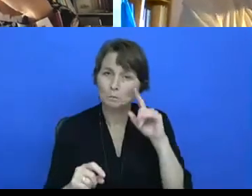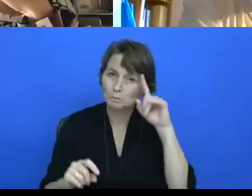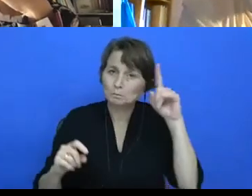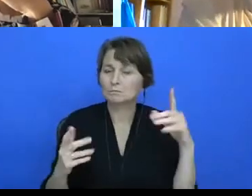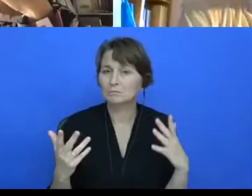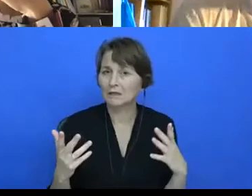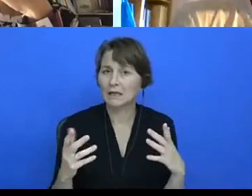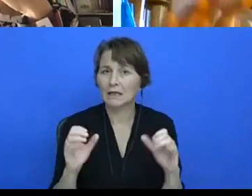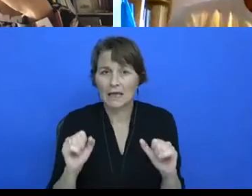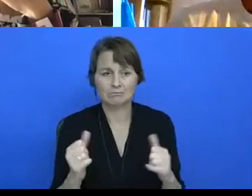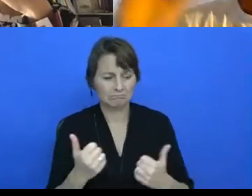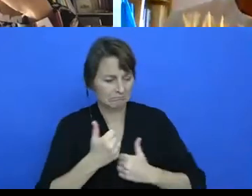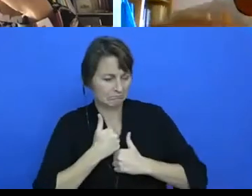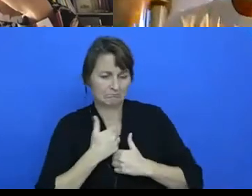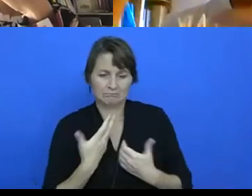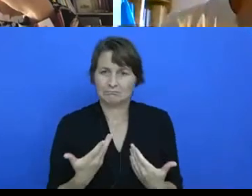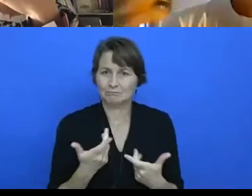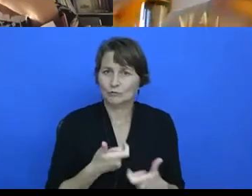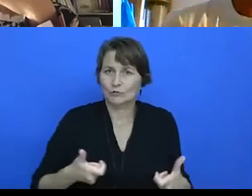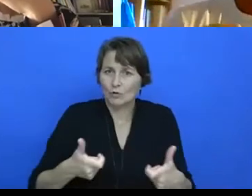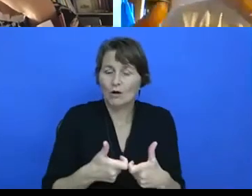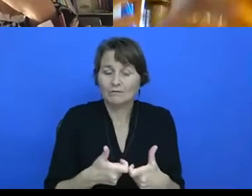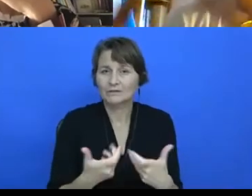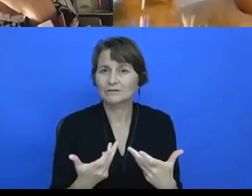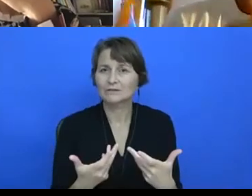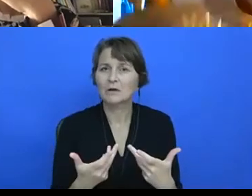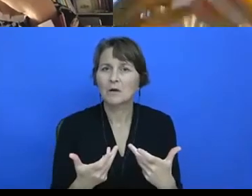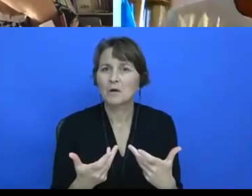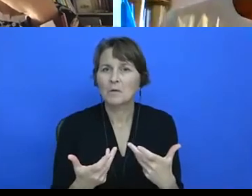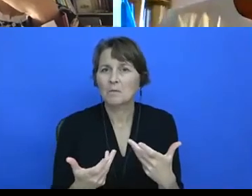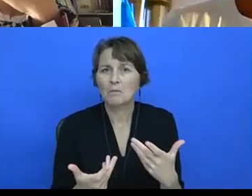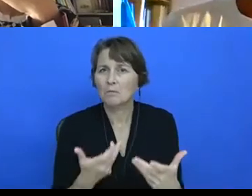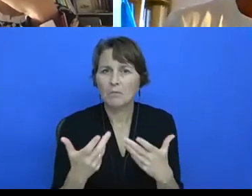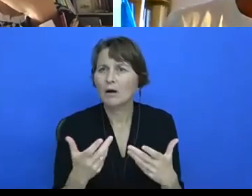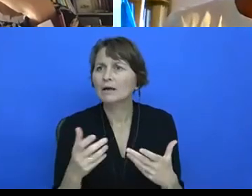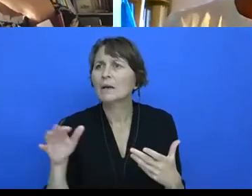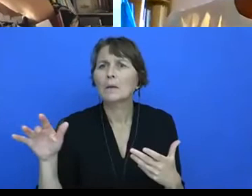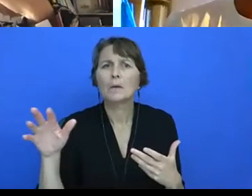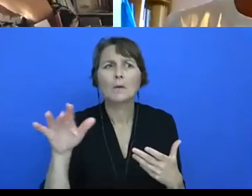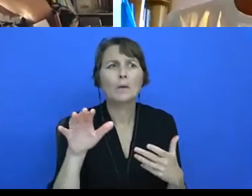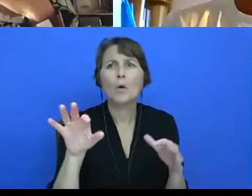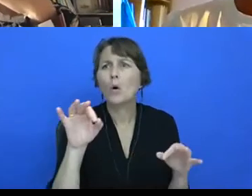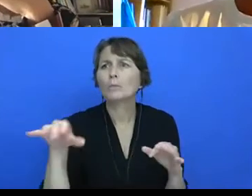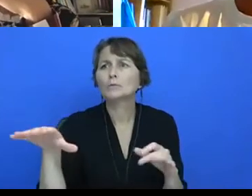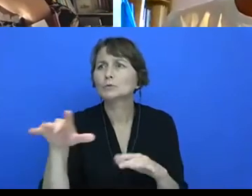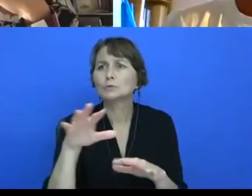their conference, and that's fine. If other people have got loads of other options or solutions, I think that's fine. I think